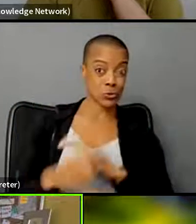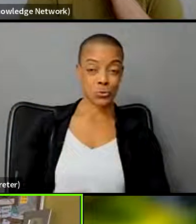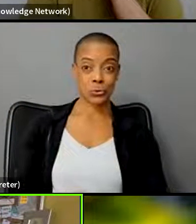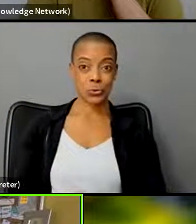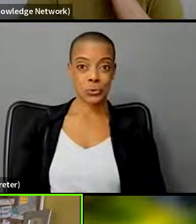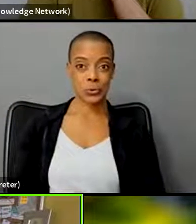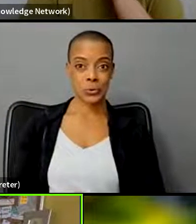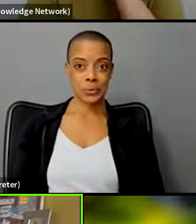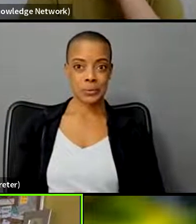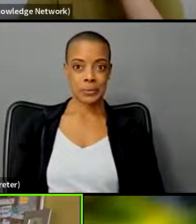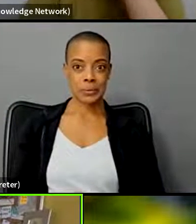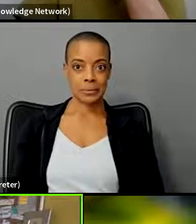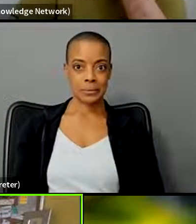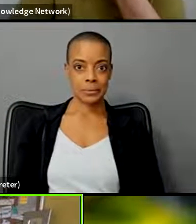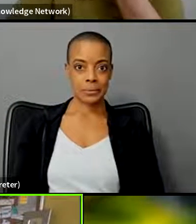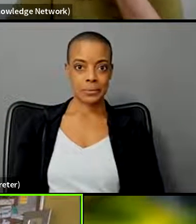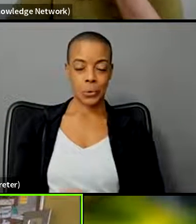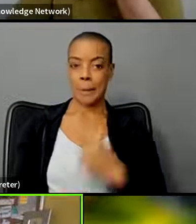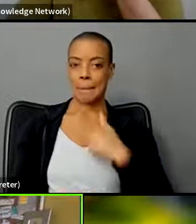Or should I pick someone?